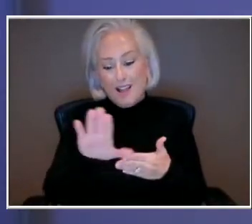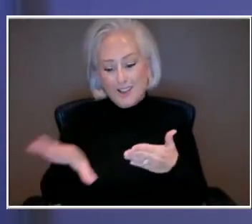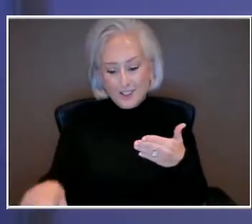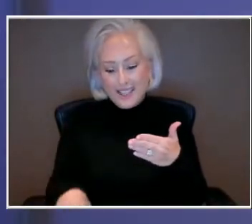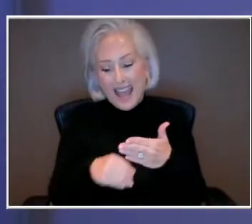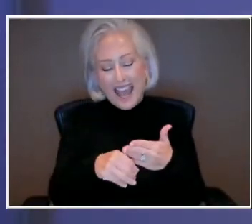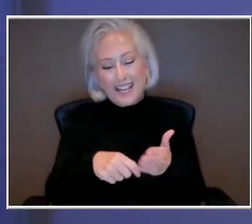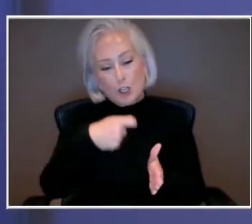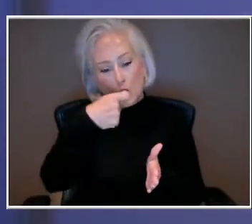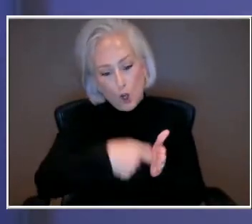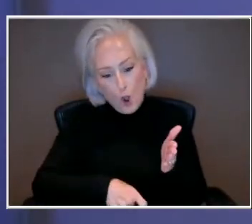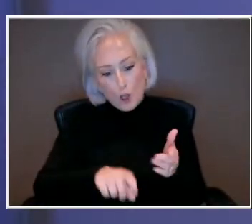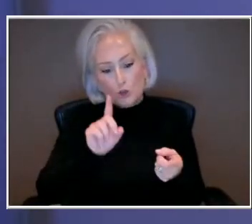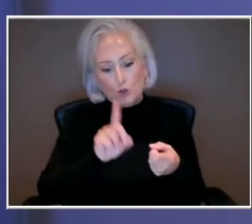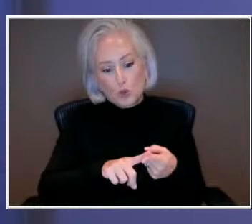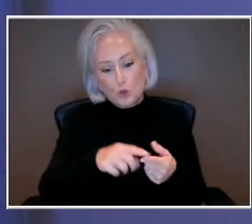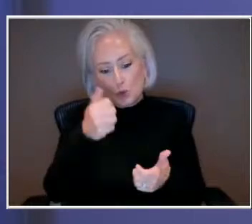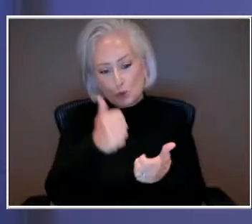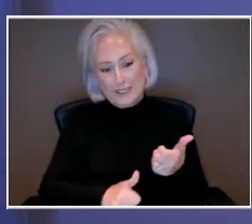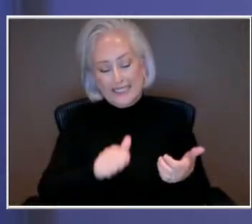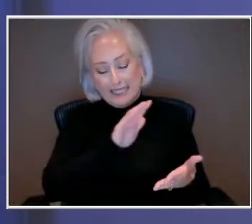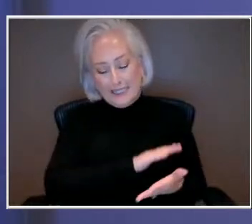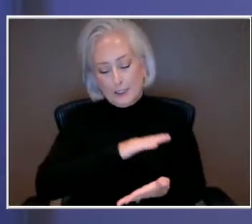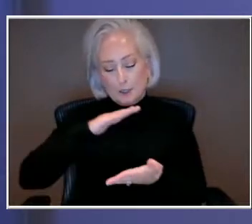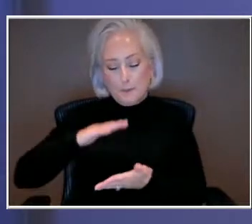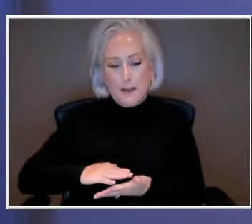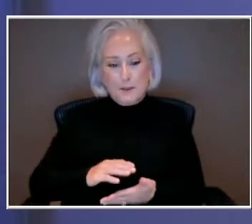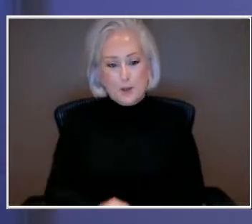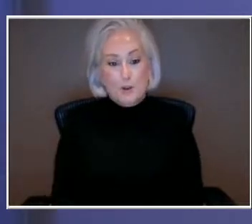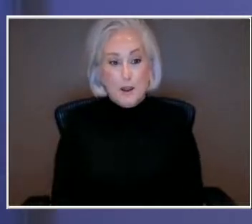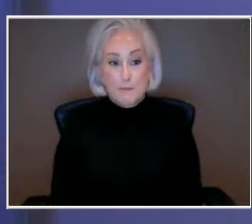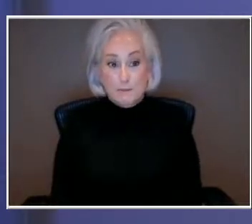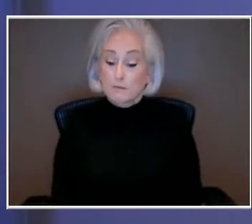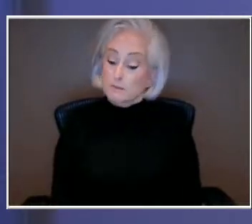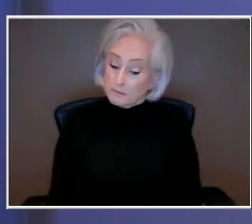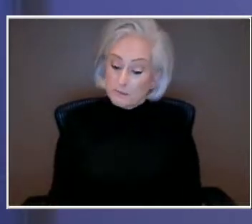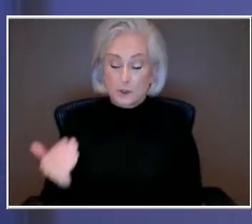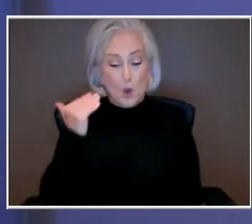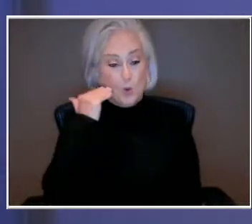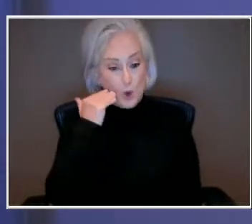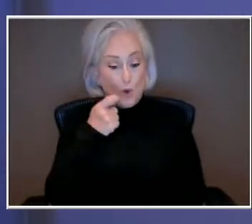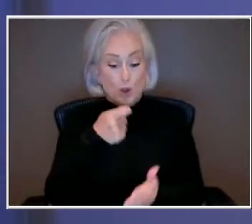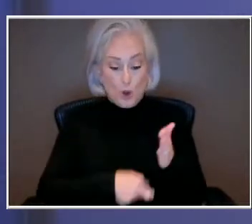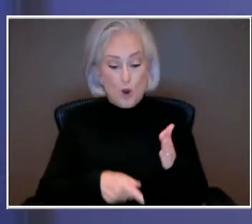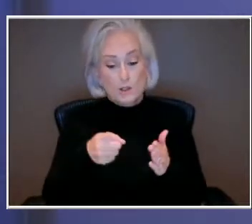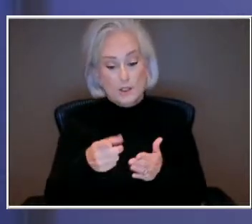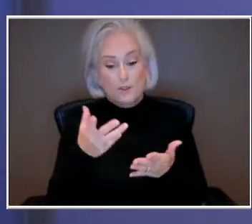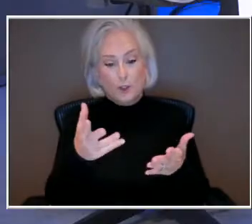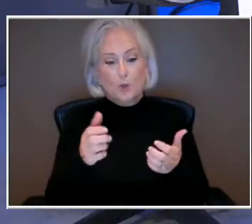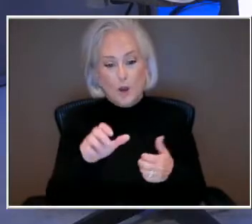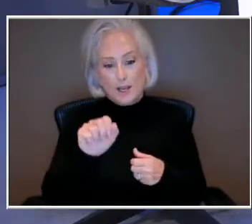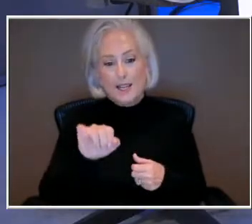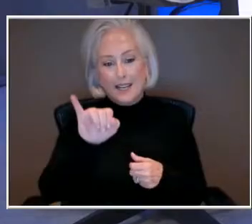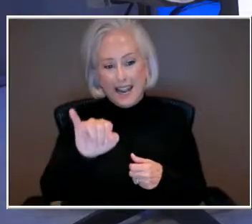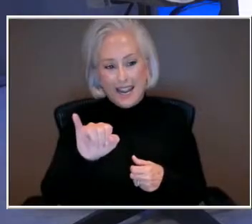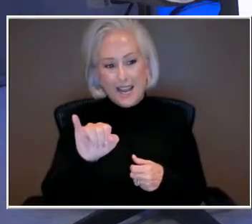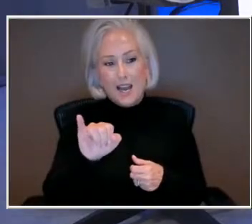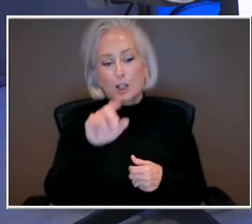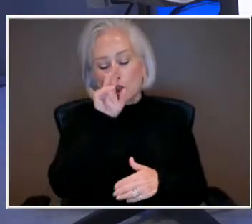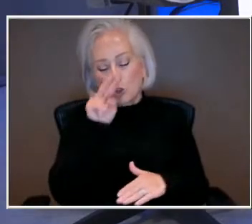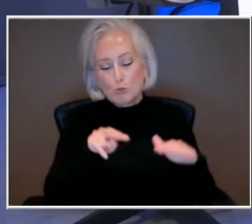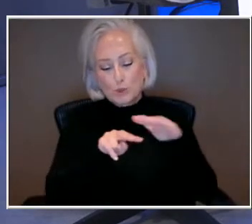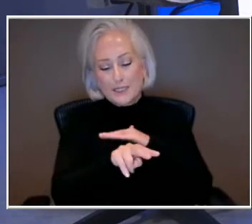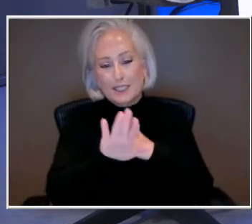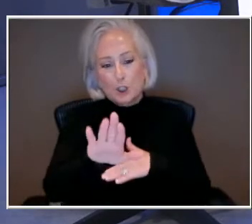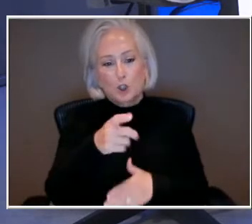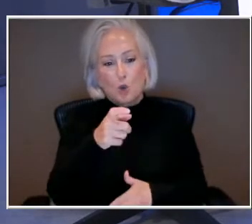So know the cost if you're asking for an AI program to predict your risk. Dr. Fabian, what do you want